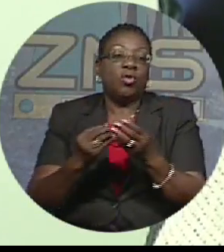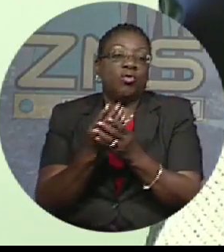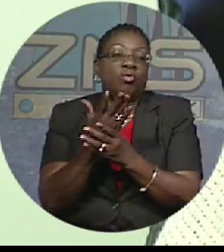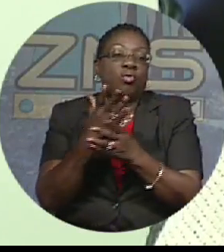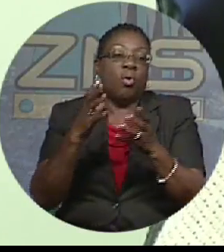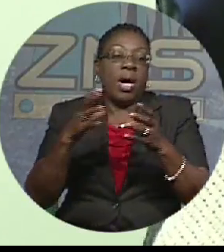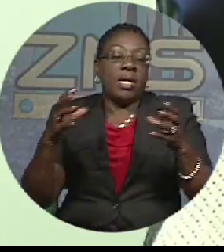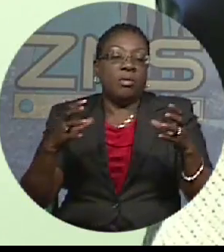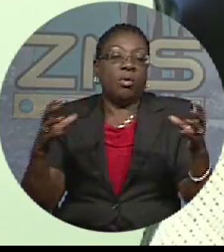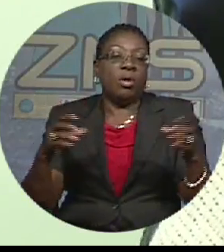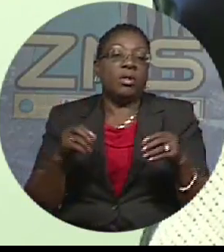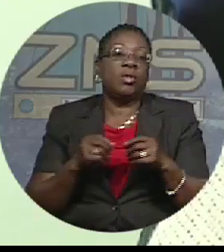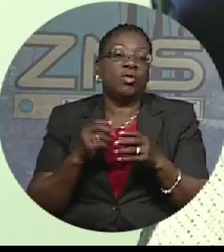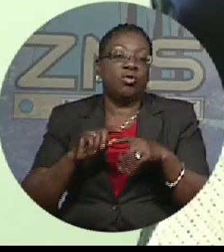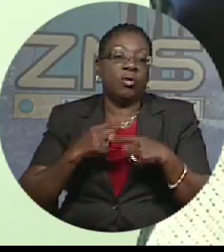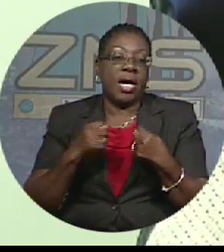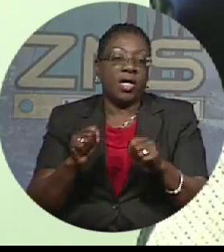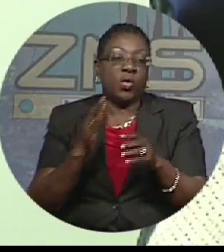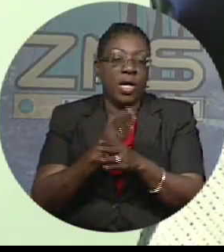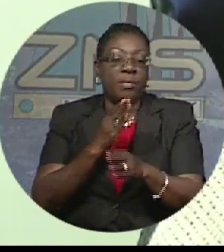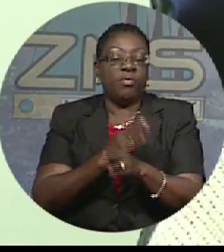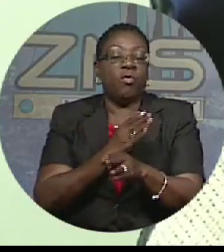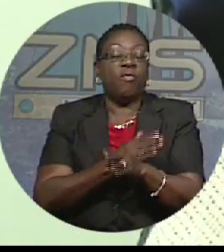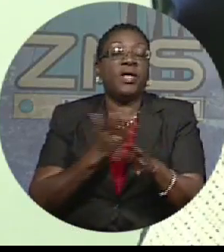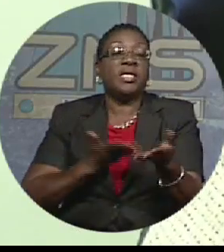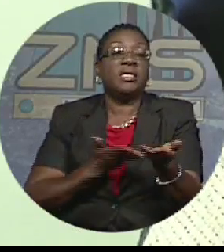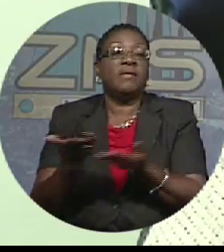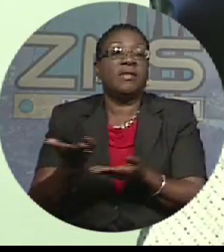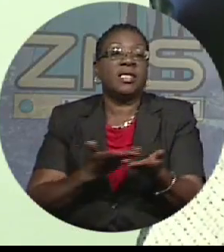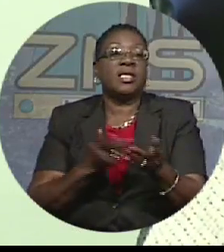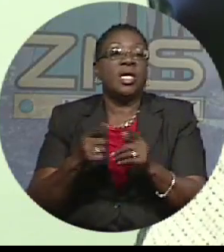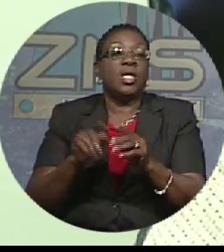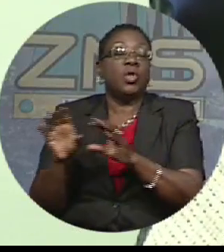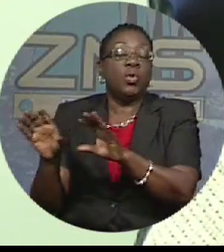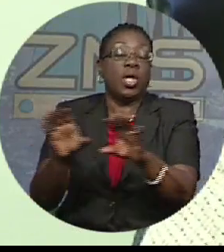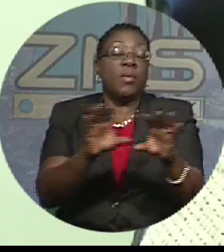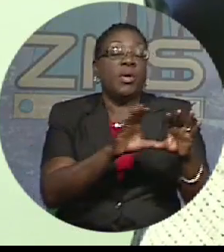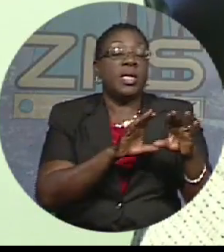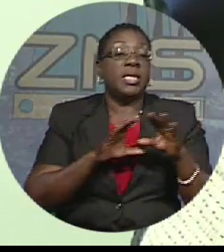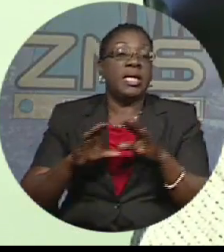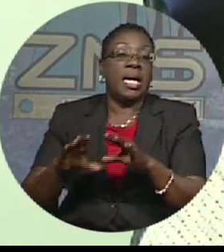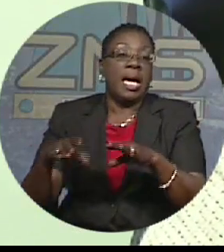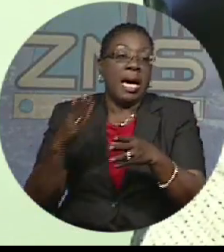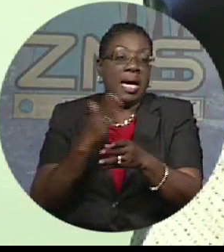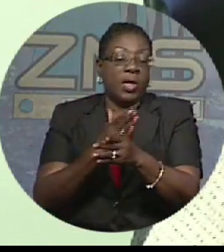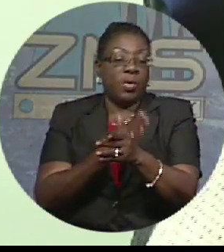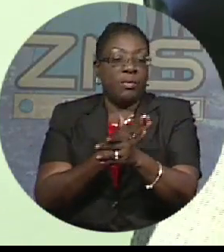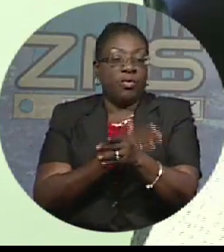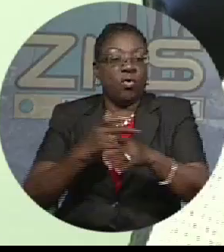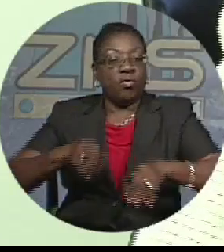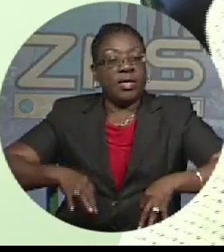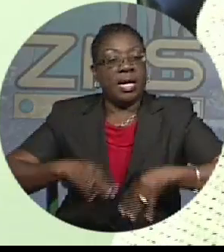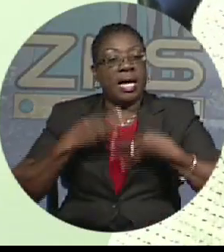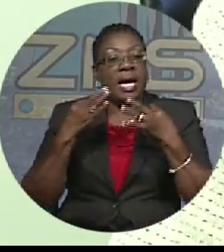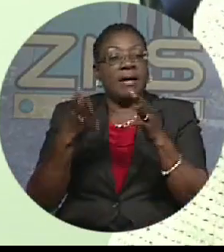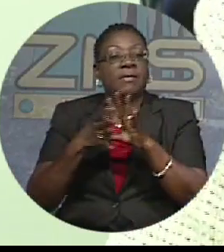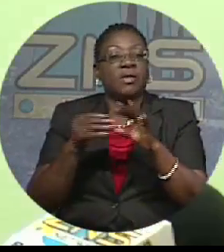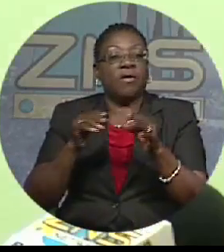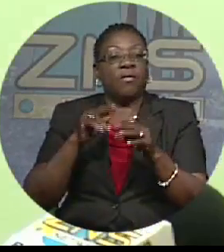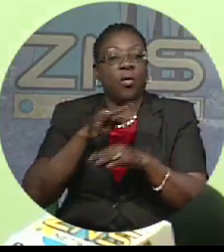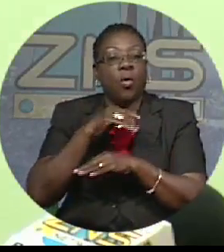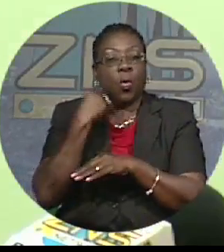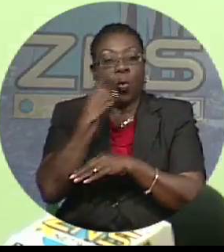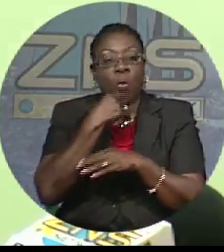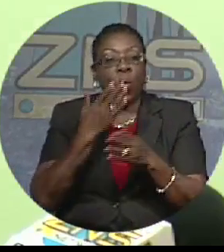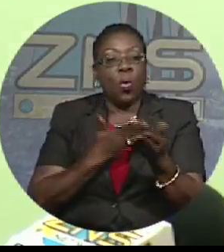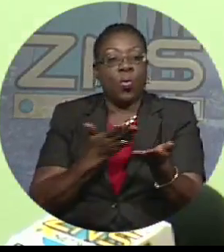an attempt to improve its services to the community and further enhance the lives of those whom we serve.